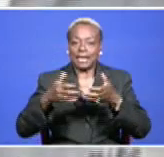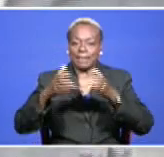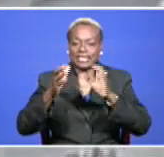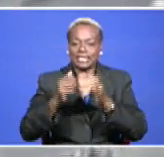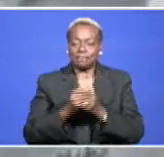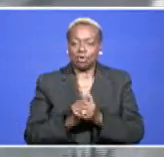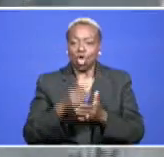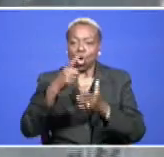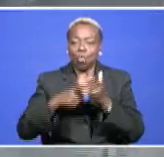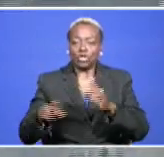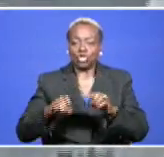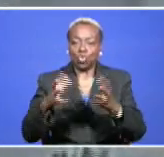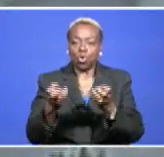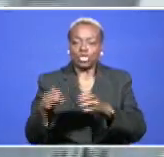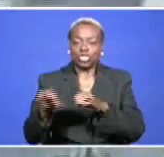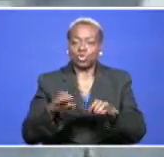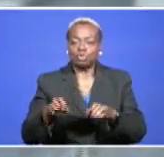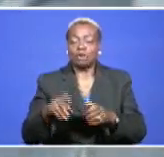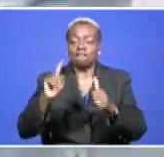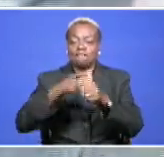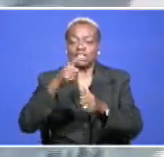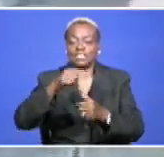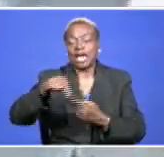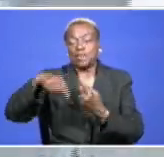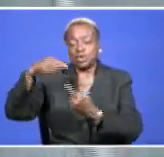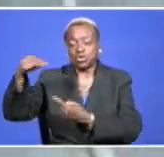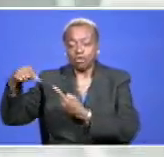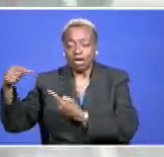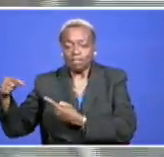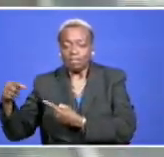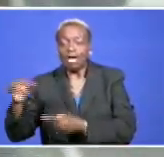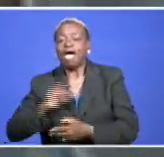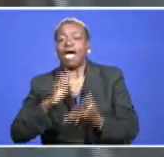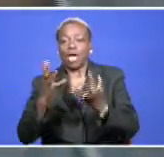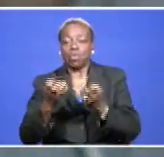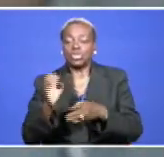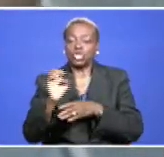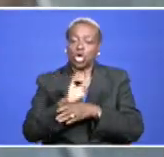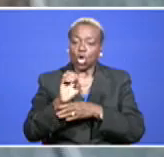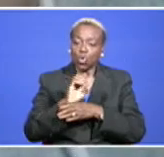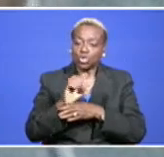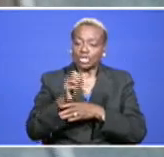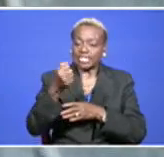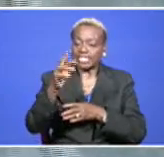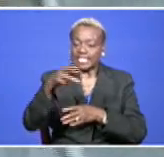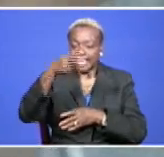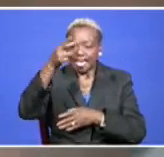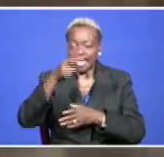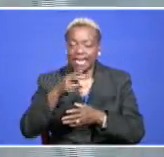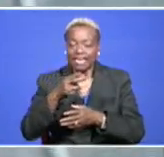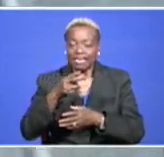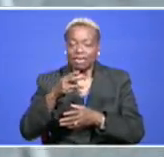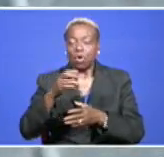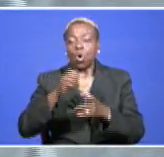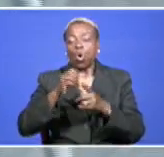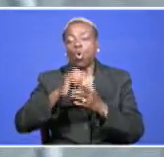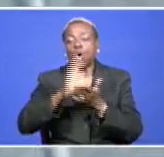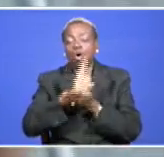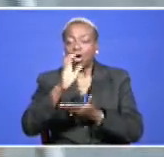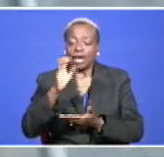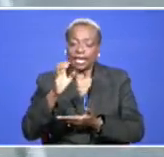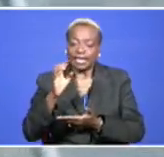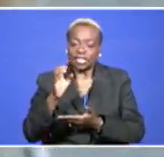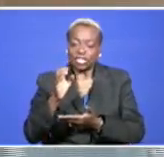I want to travel first, and I want to get into coaching, and I'll see how I would do that in either the college system